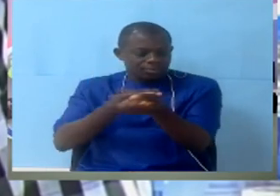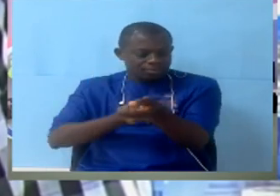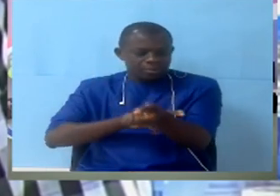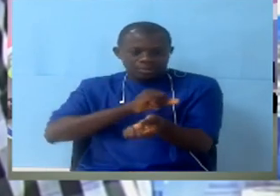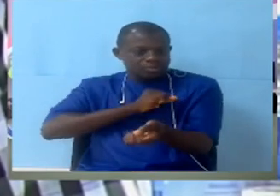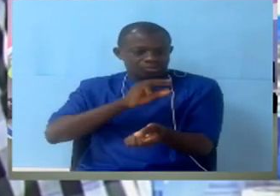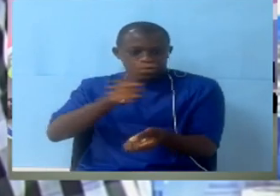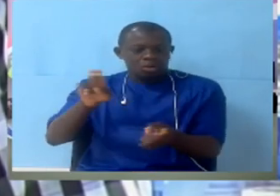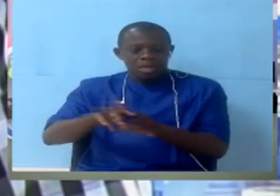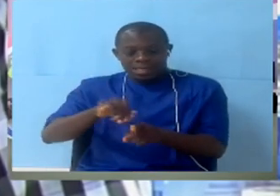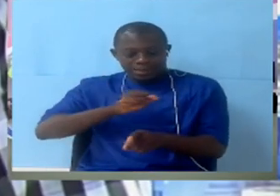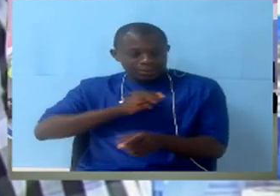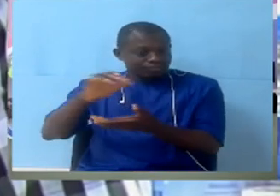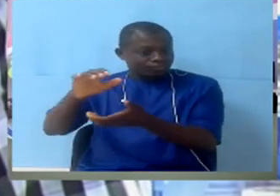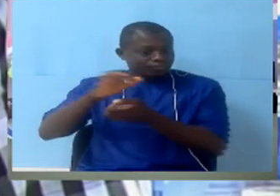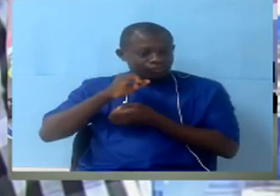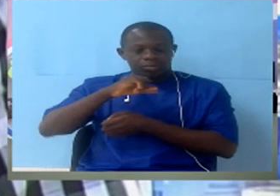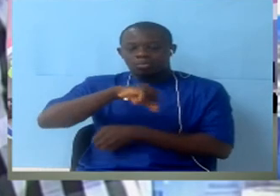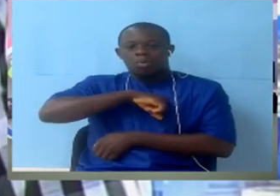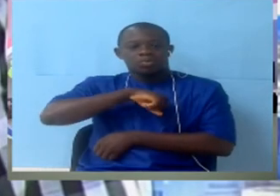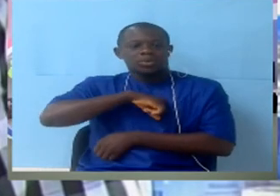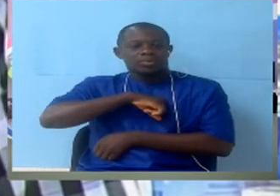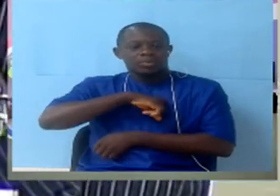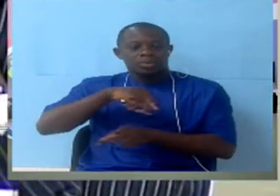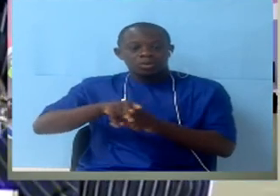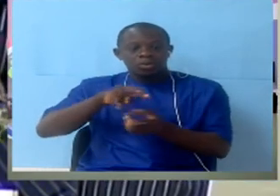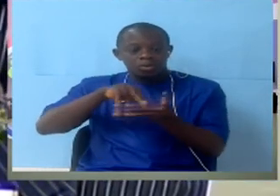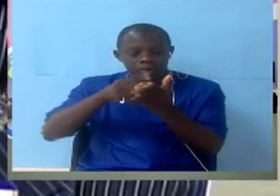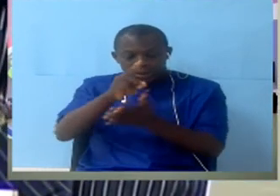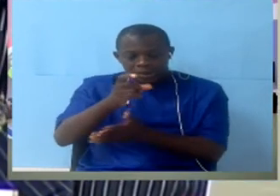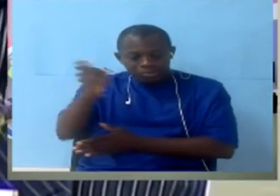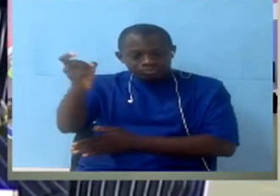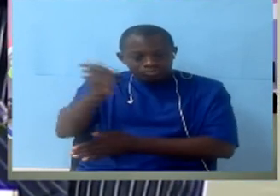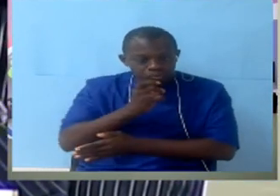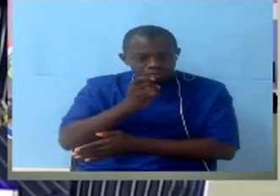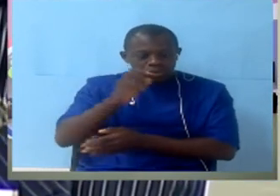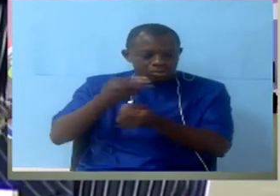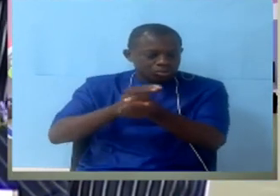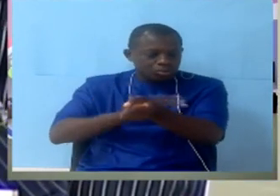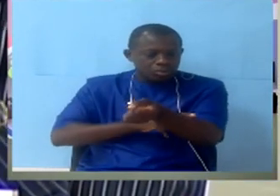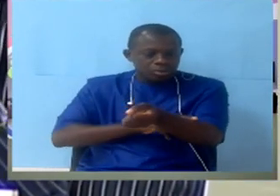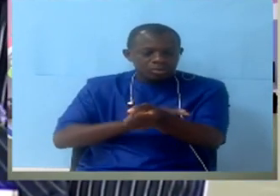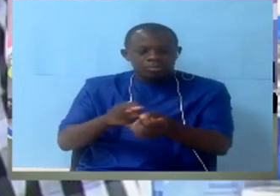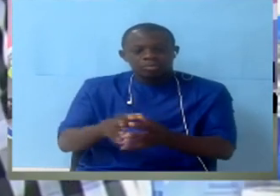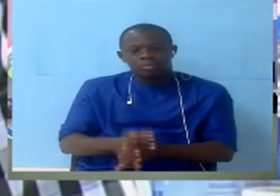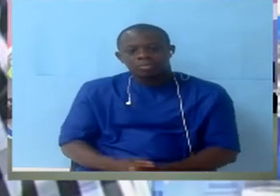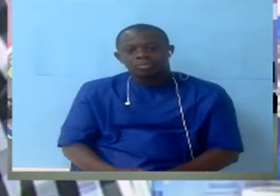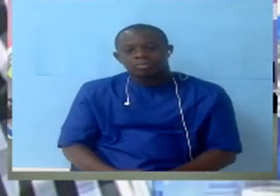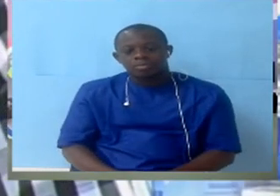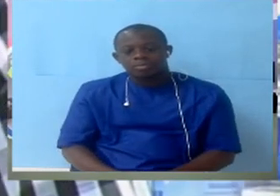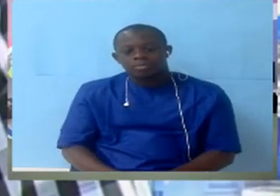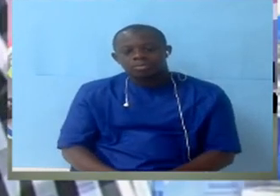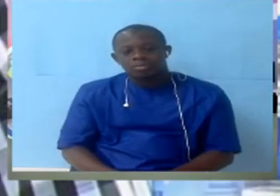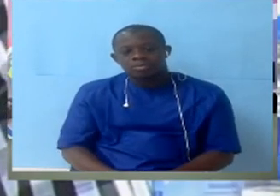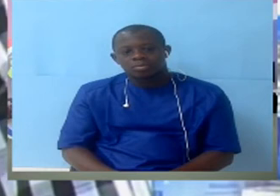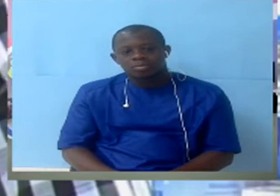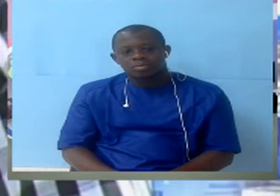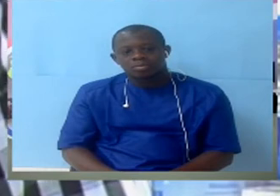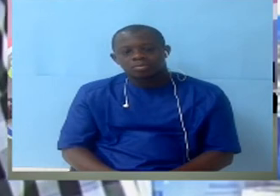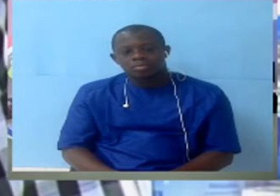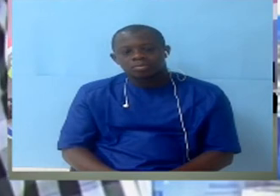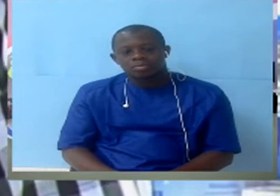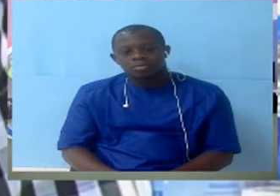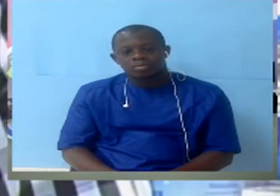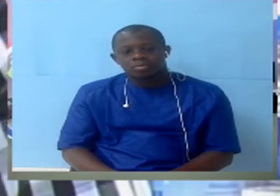he himself took the ship for himself you oh. mean he stole them akumda kay akumda sajo ni boni nanje akumda sajo ni